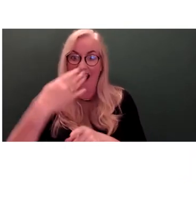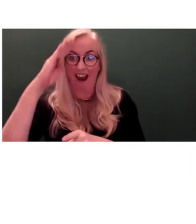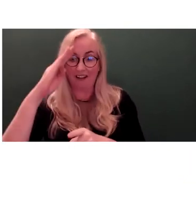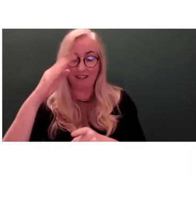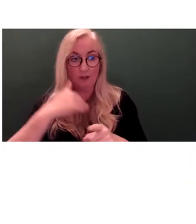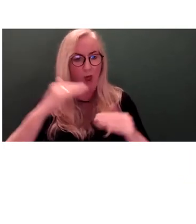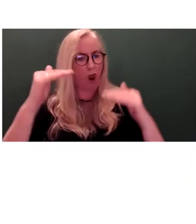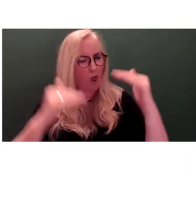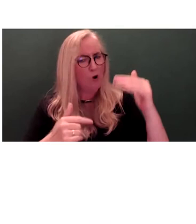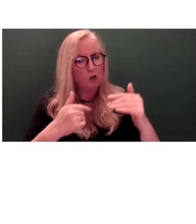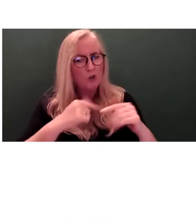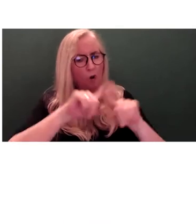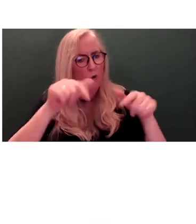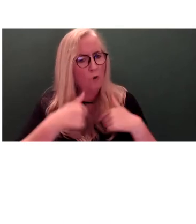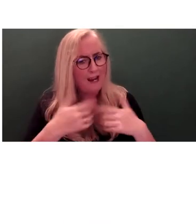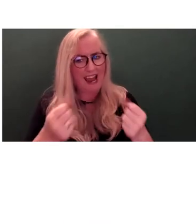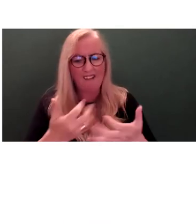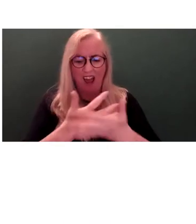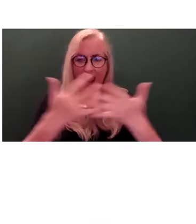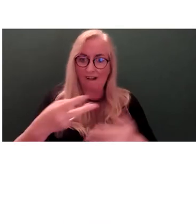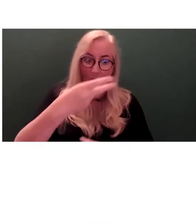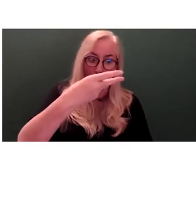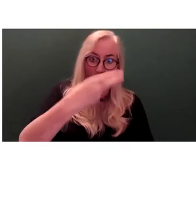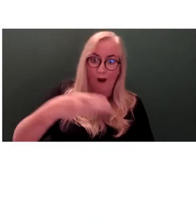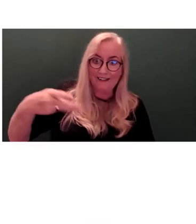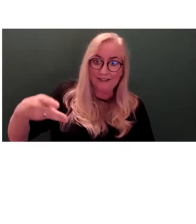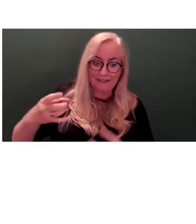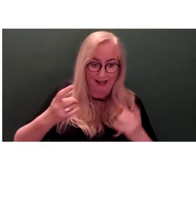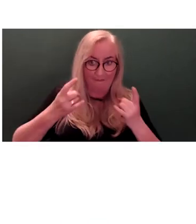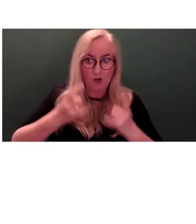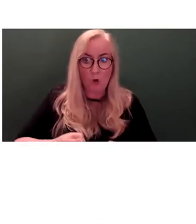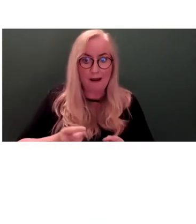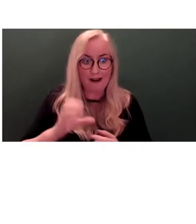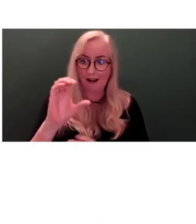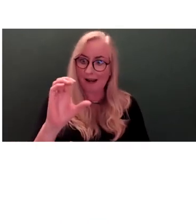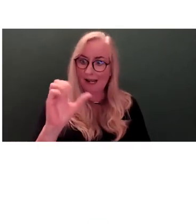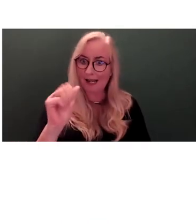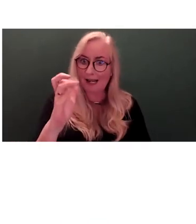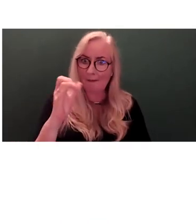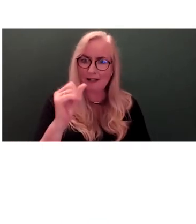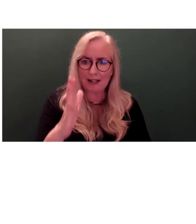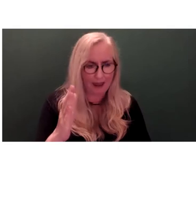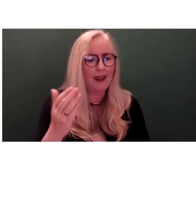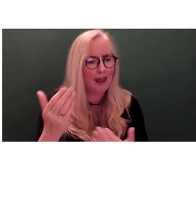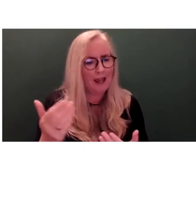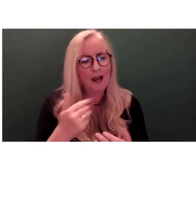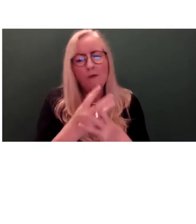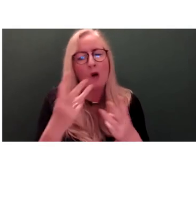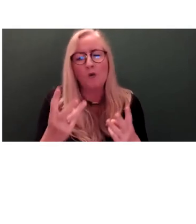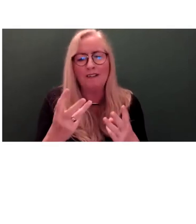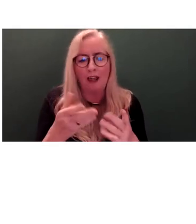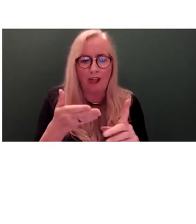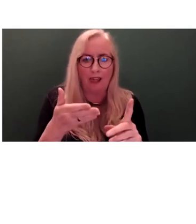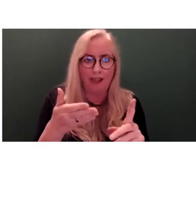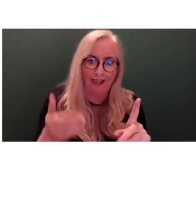really have a waste of human capital here in an extraordinary extent. And so not to push on too much time, I